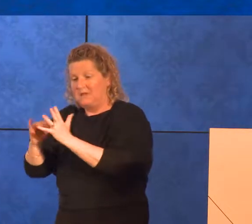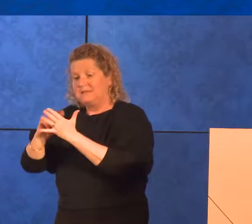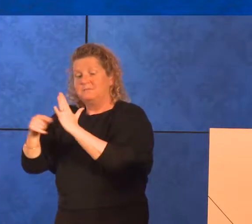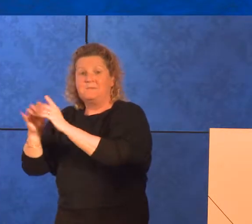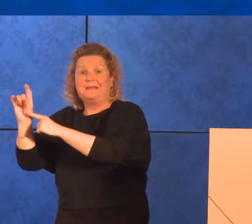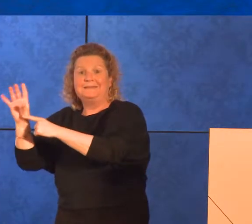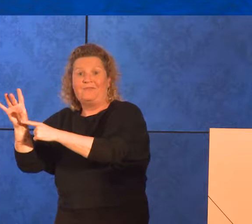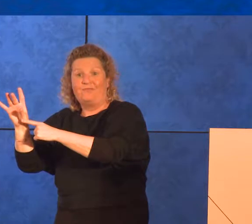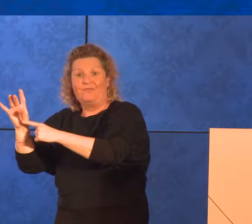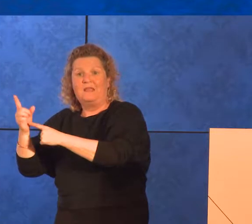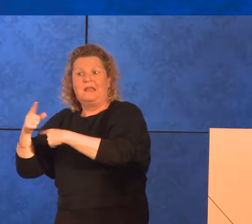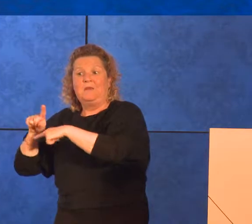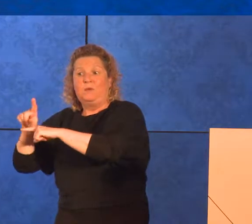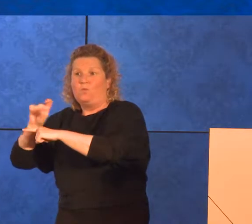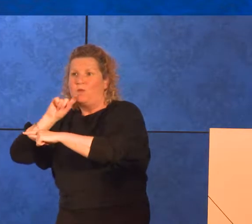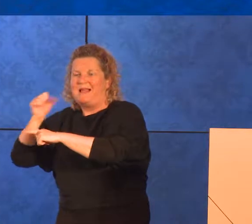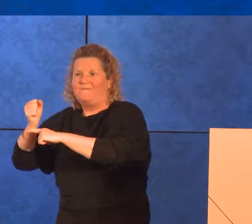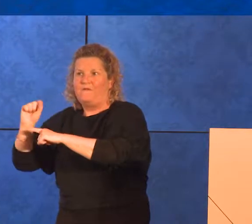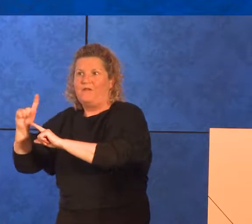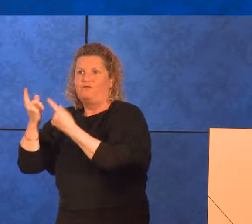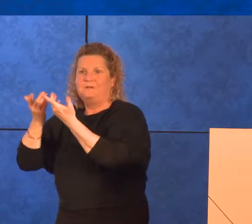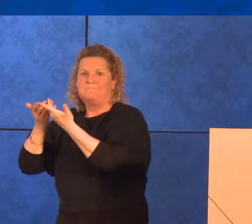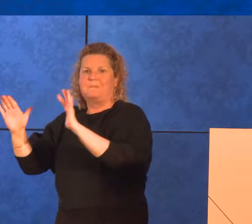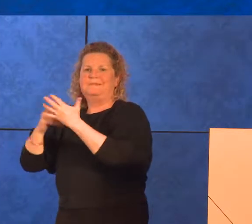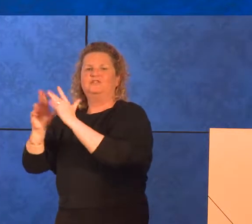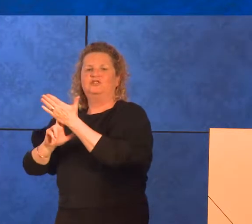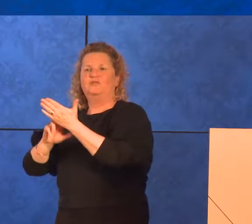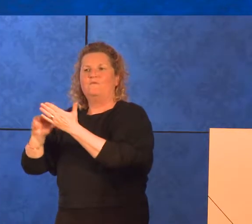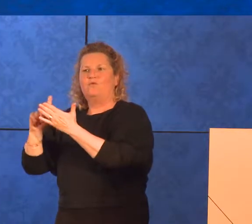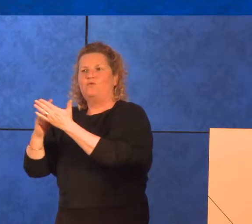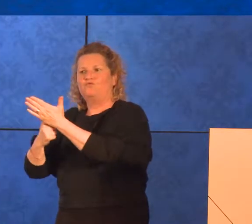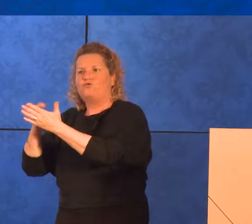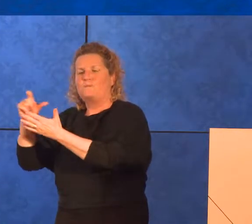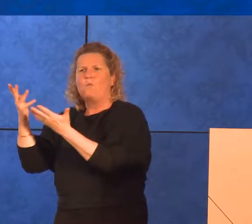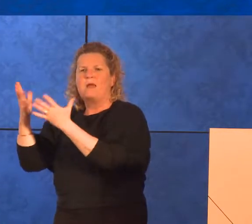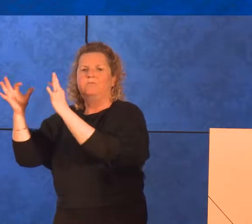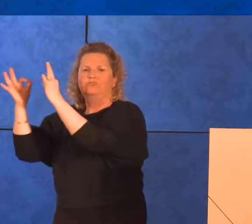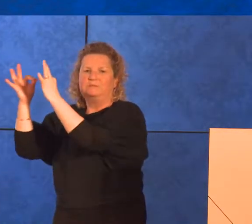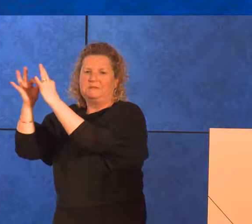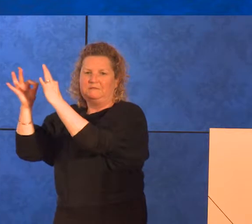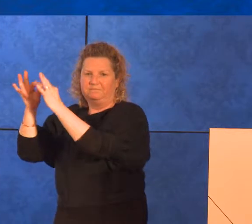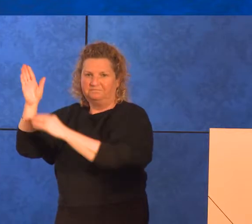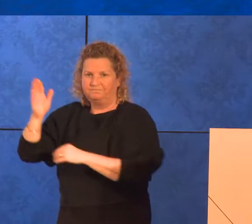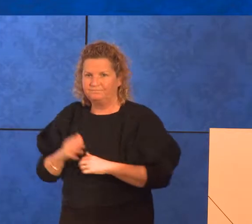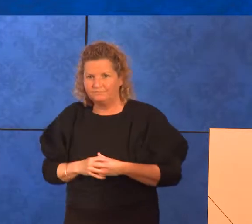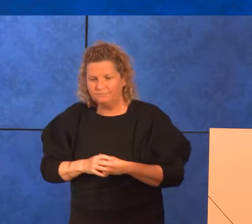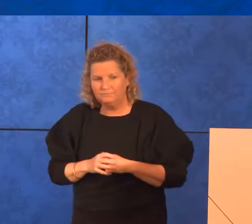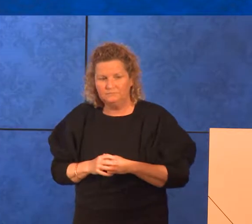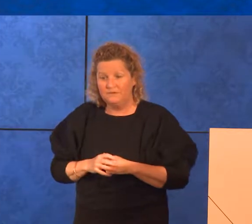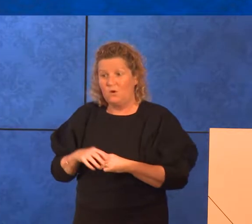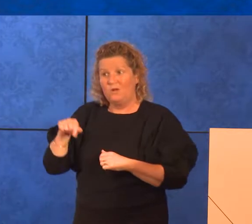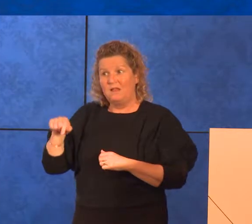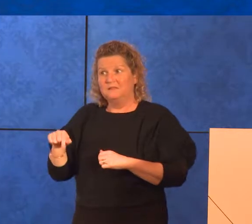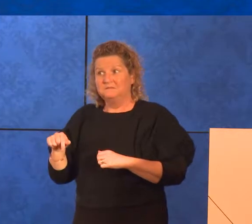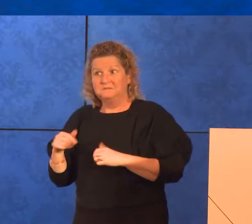there will be the first public session for this Royal Commission in Brisbane. So it's an exciting time for